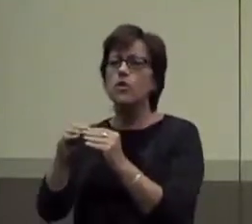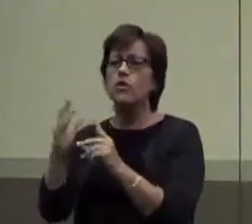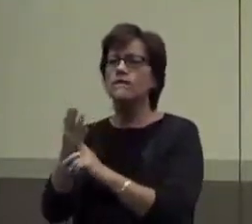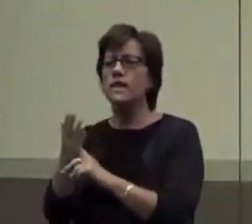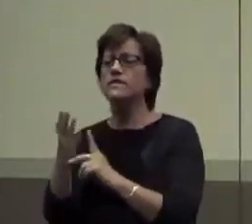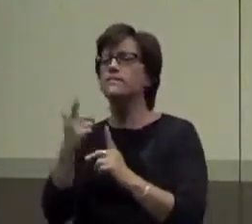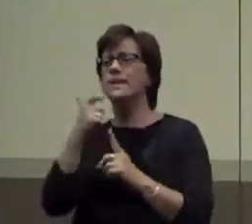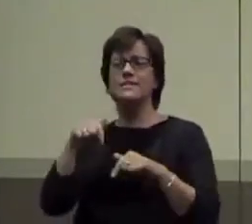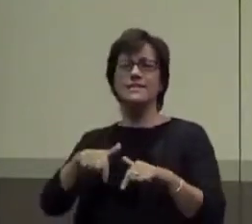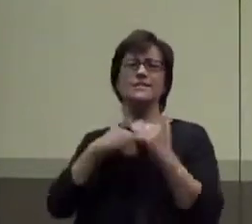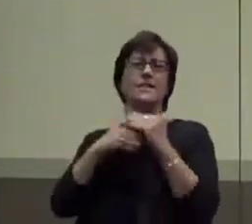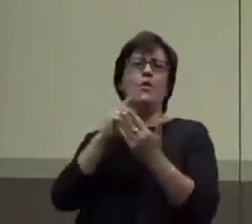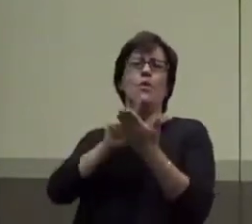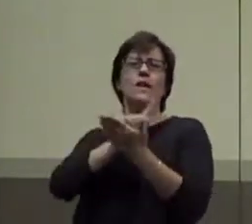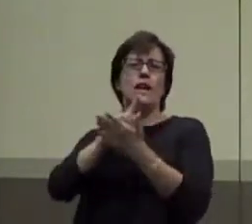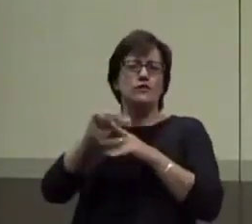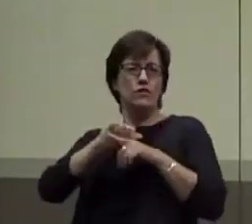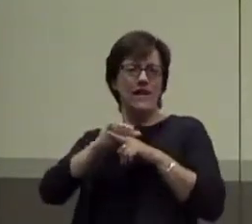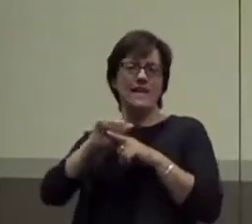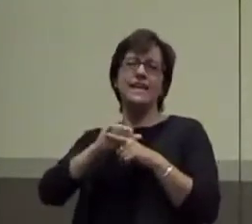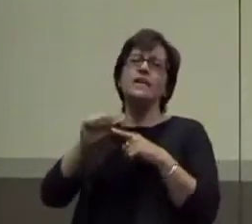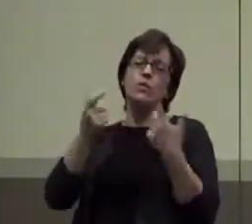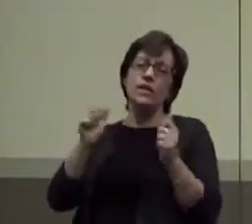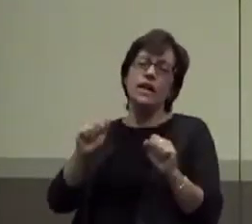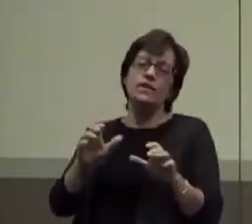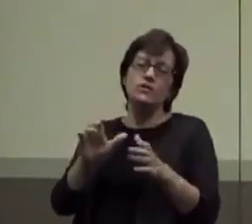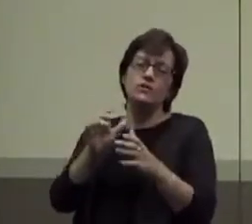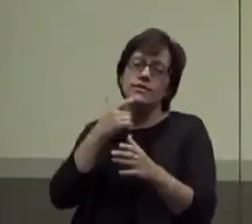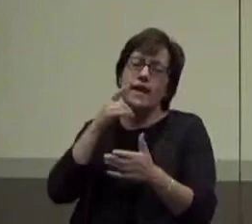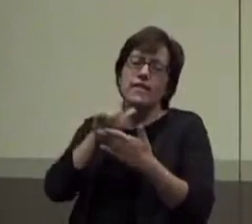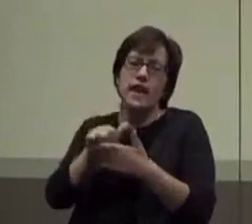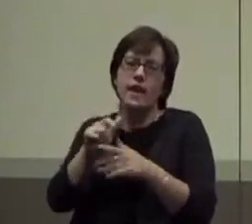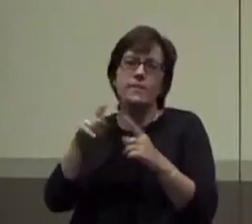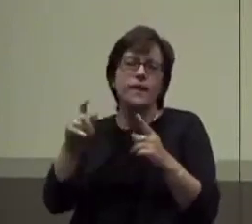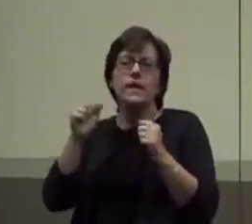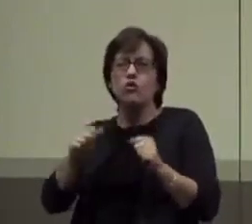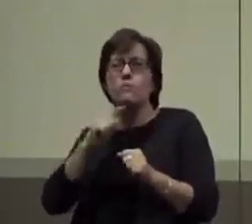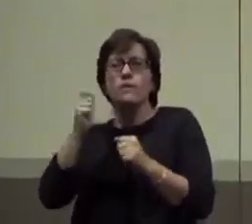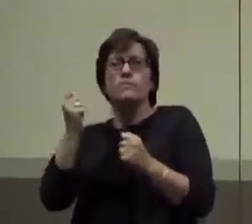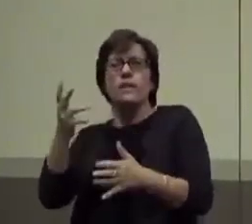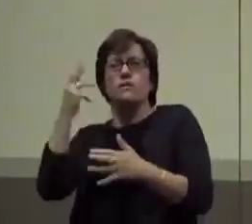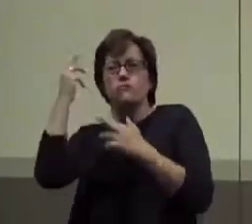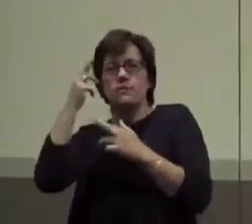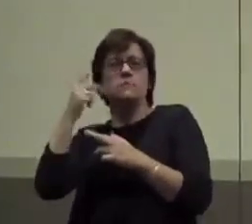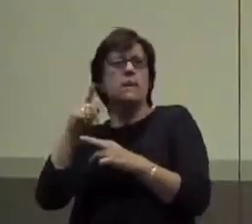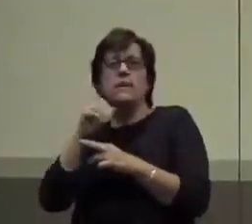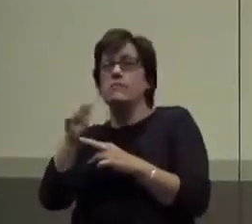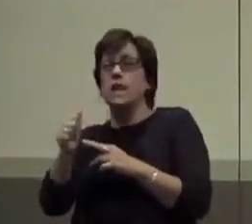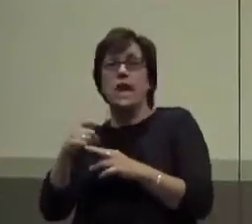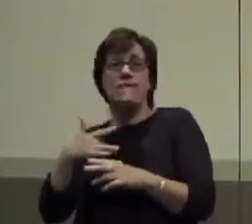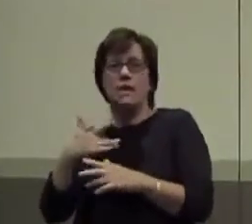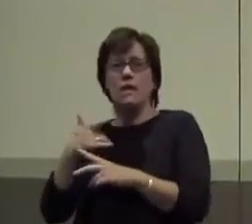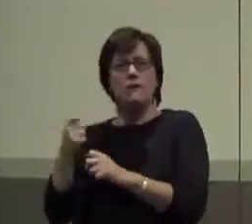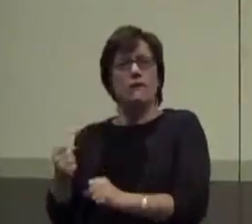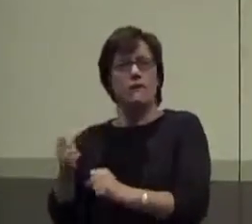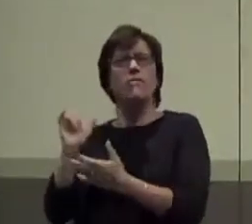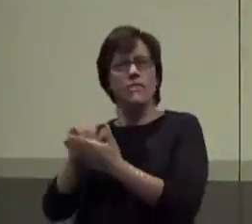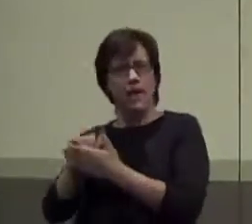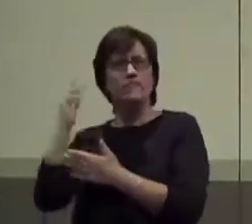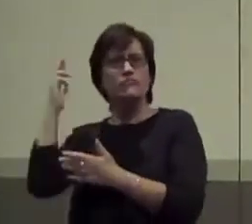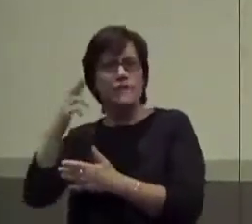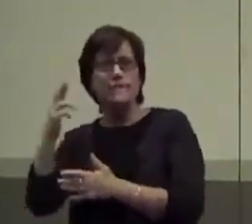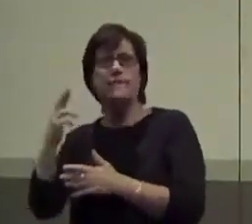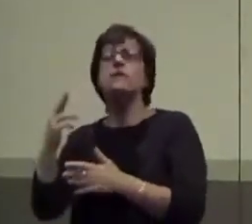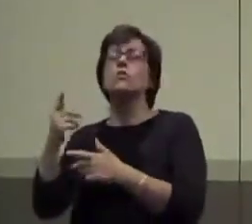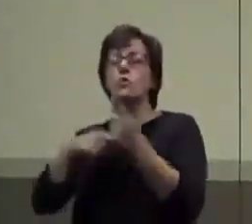that. But yeah, it could be a number of things. But if we're not convinced, we definitely need to go back and see it again. And so we teach the idea we need to see that problem behavior